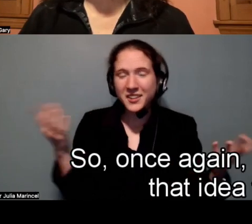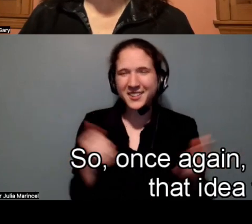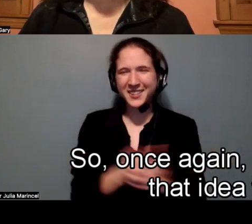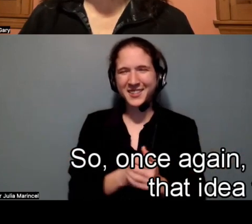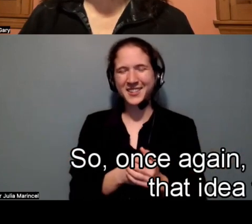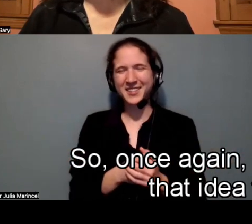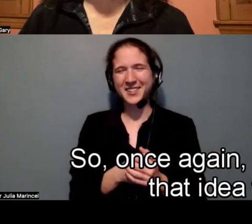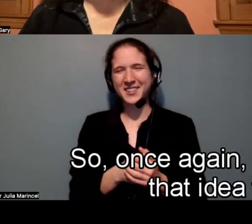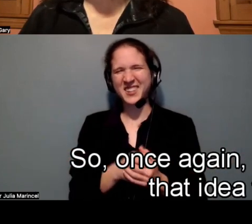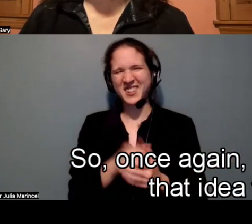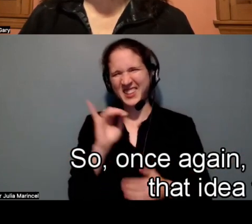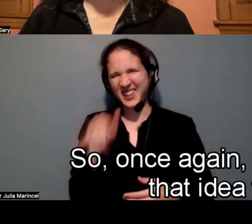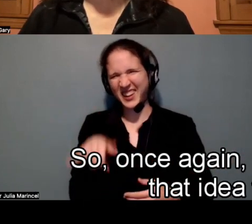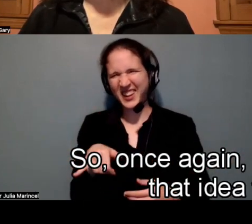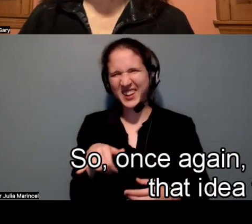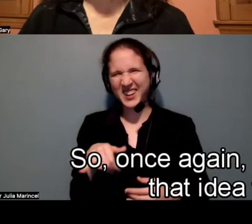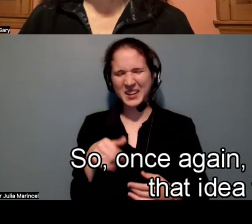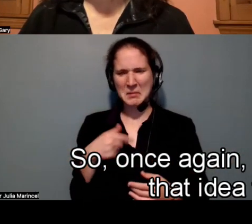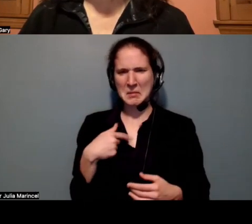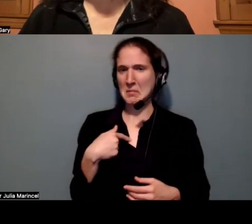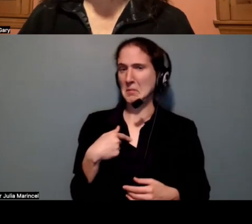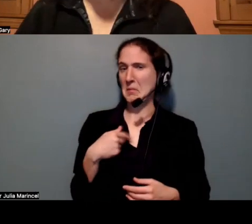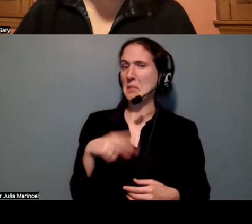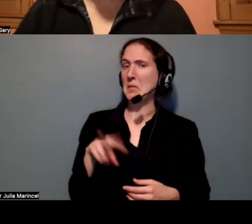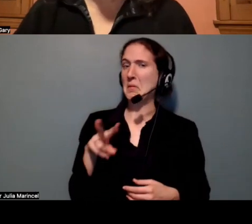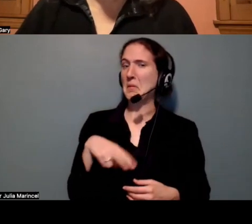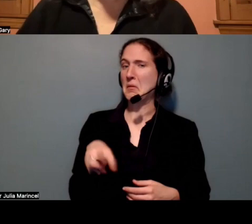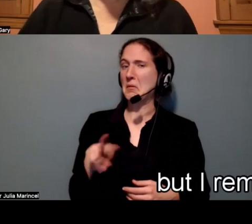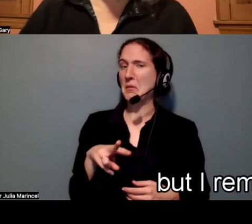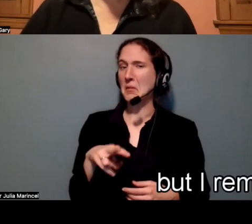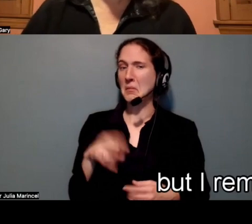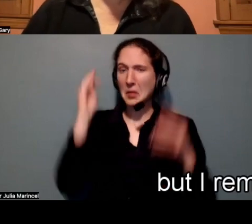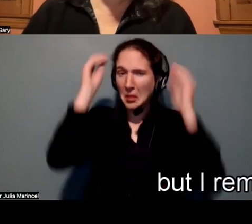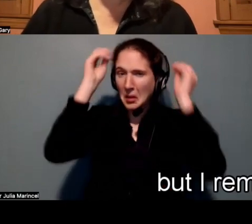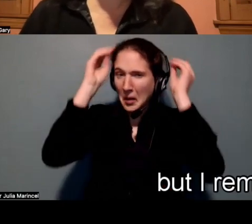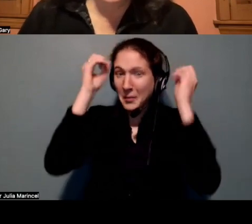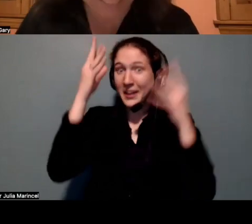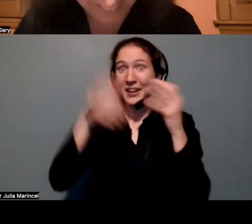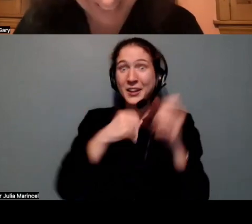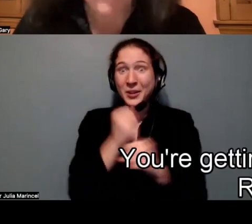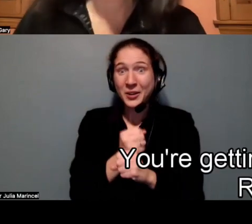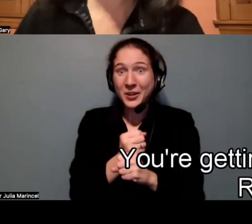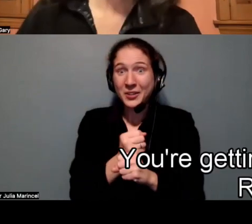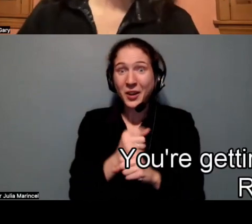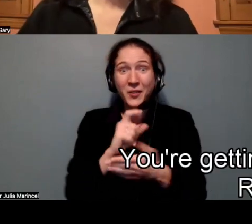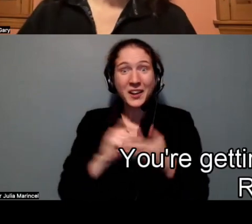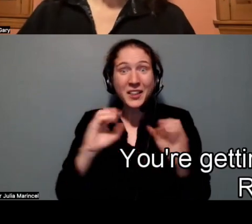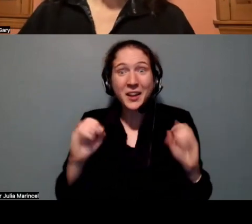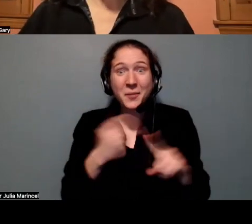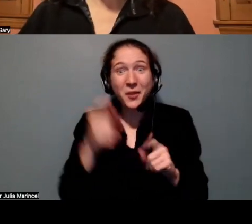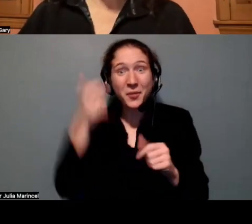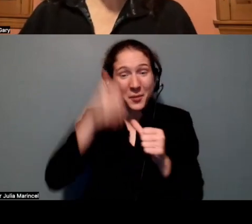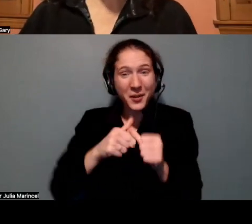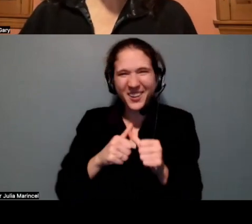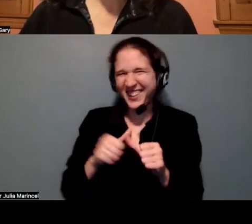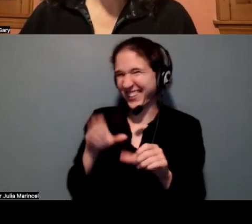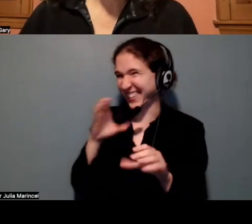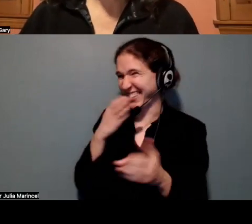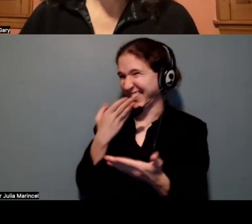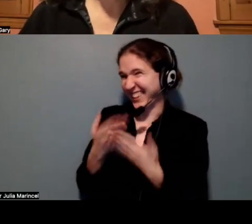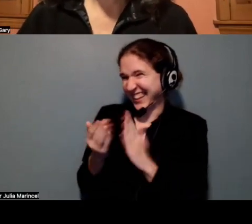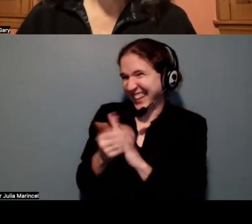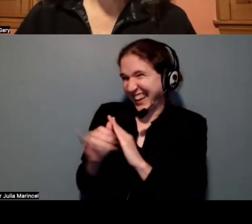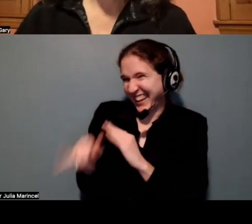So once again, I did nothing about that idea for decades, but I remembered it. You're getting good at this. Right.